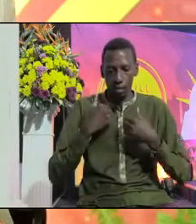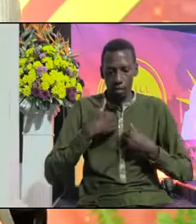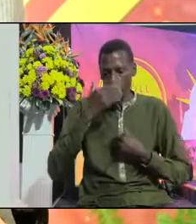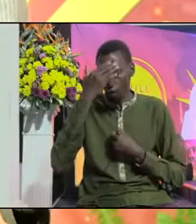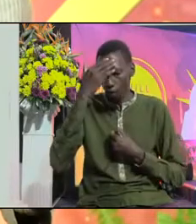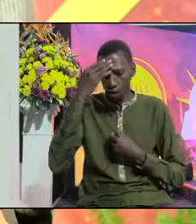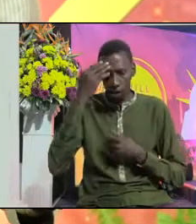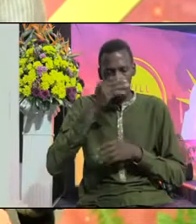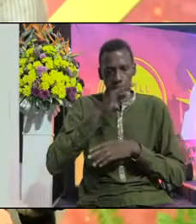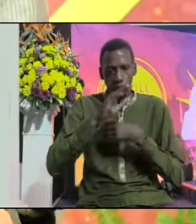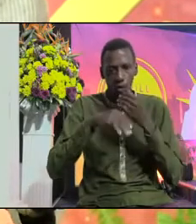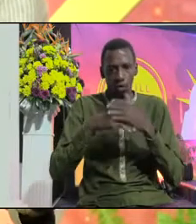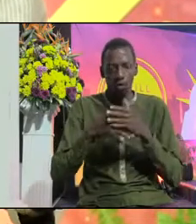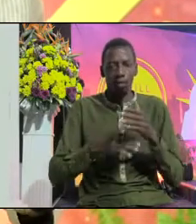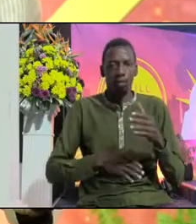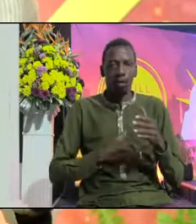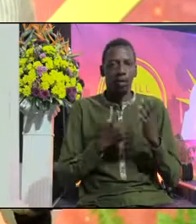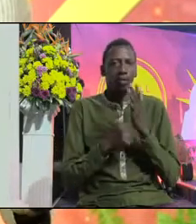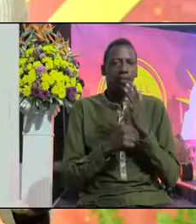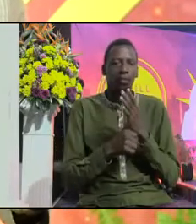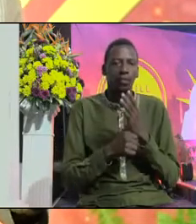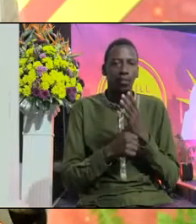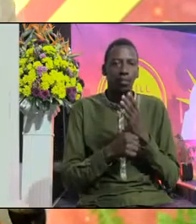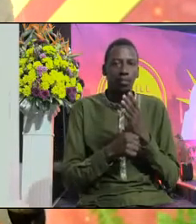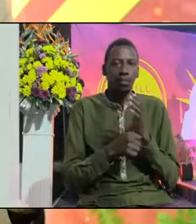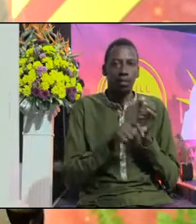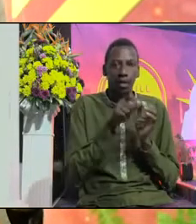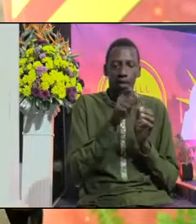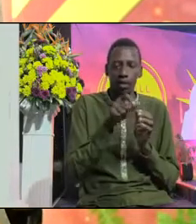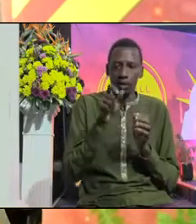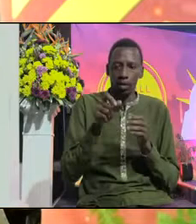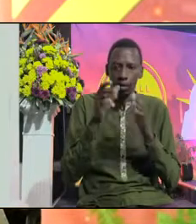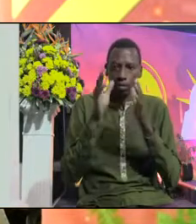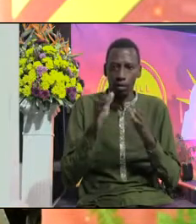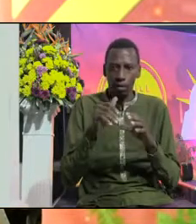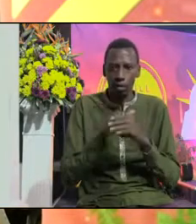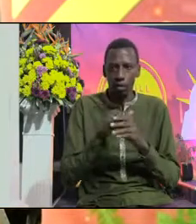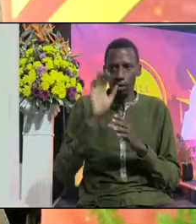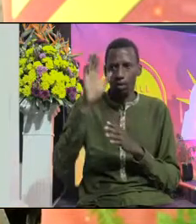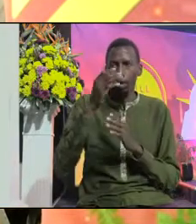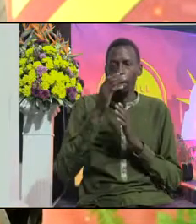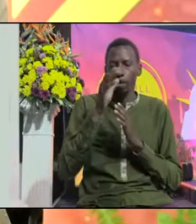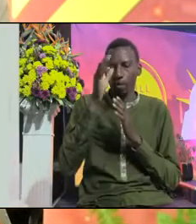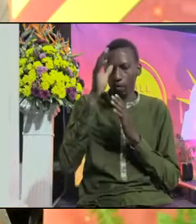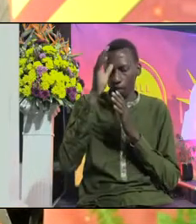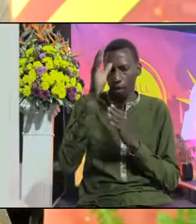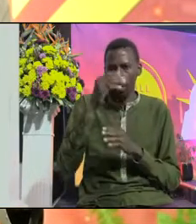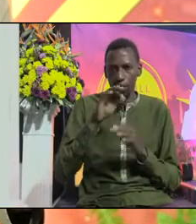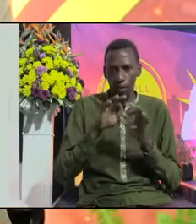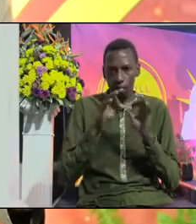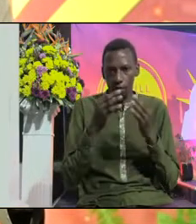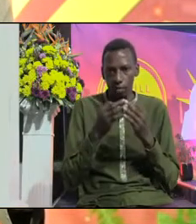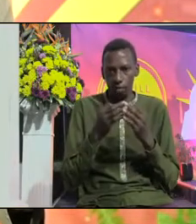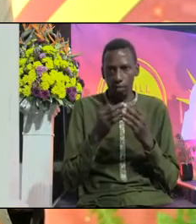and everyone in my father's family. Joseph named